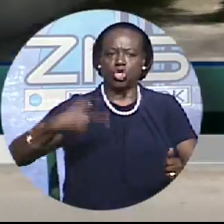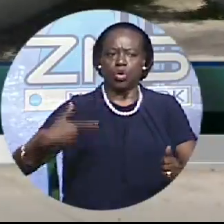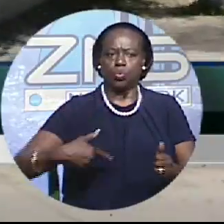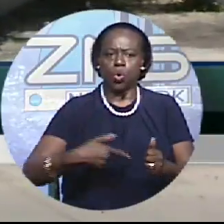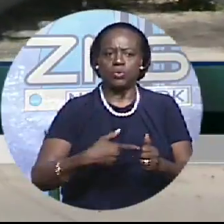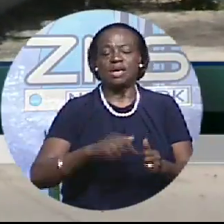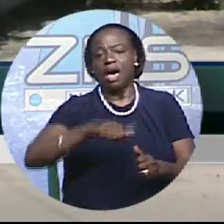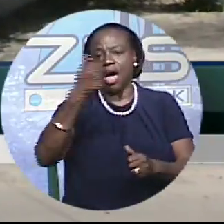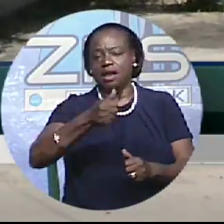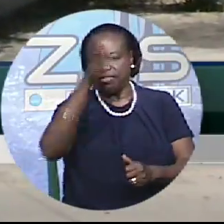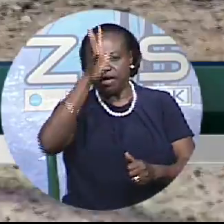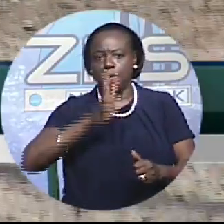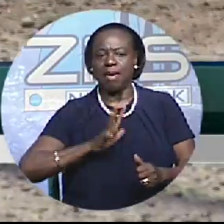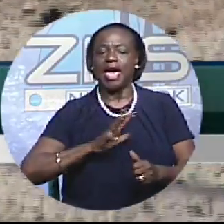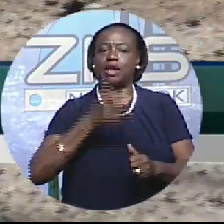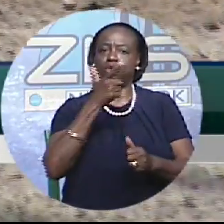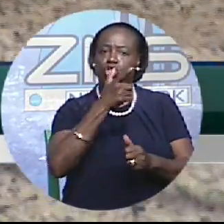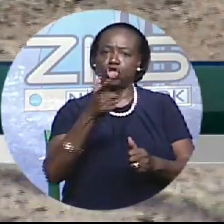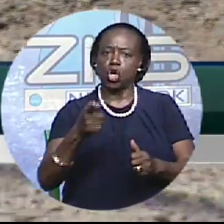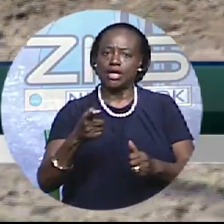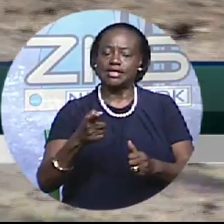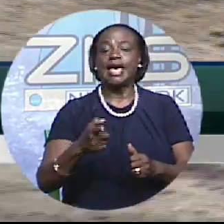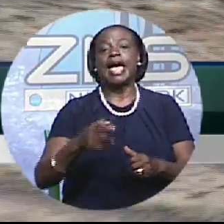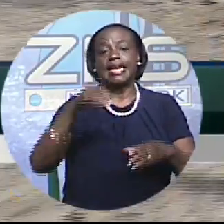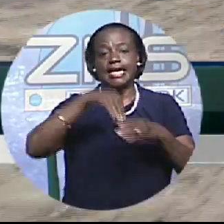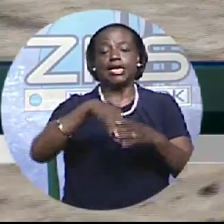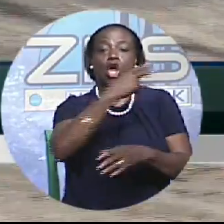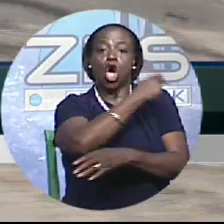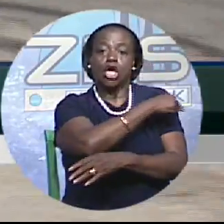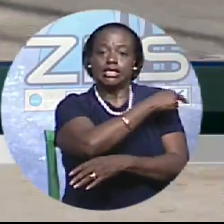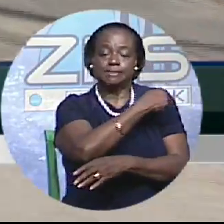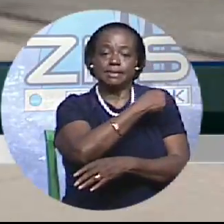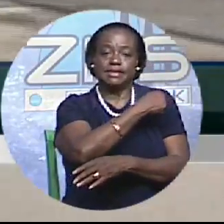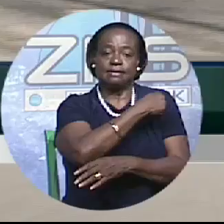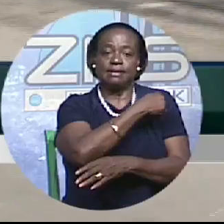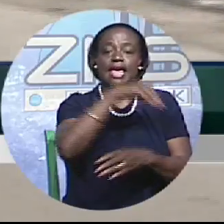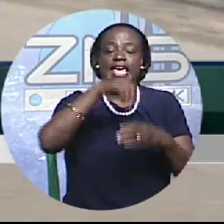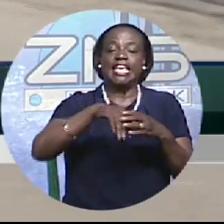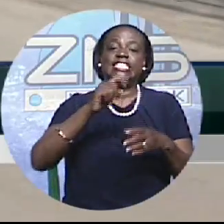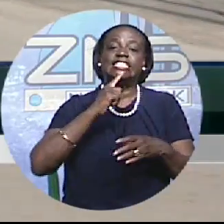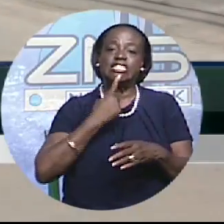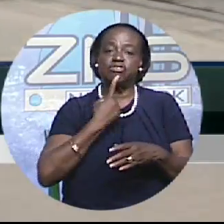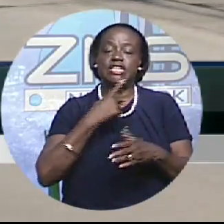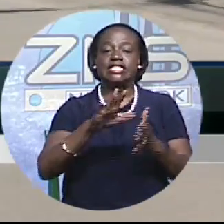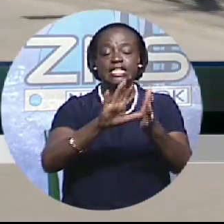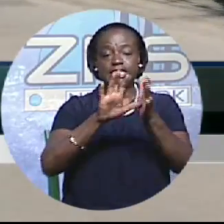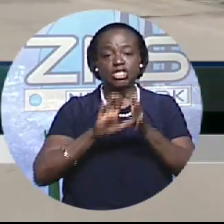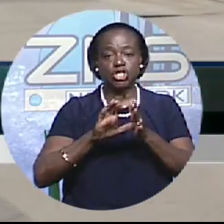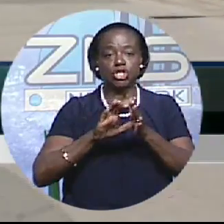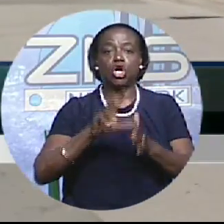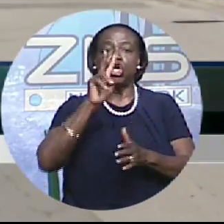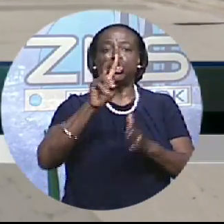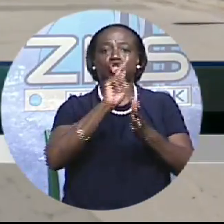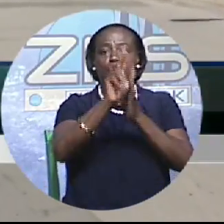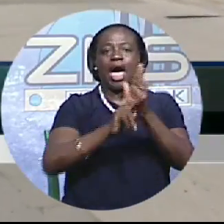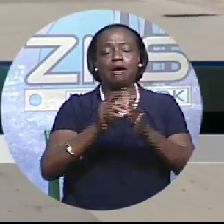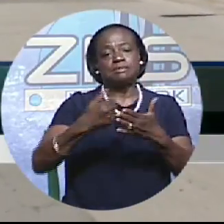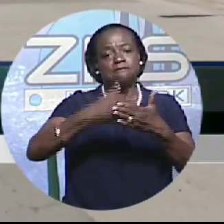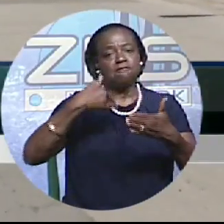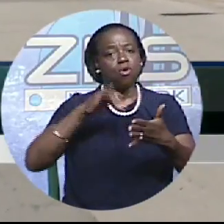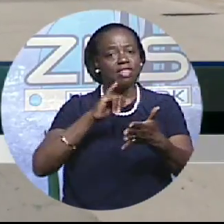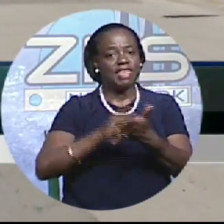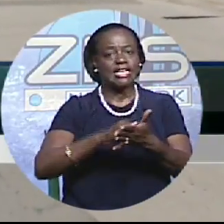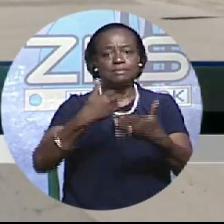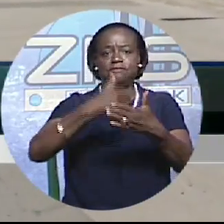had gunshot injuries from that incident is currently in hospital, listed in serious condition. And just 2 hours before that, shortly